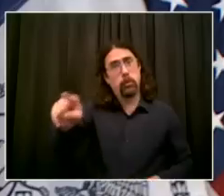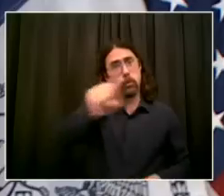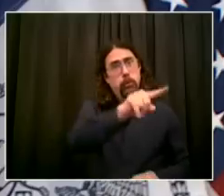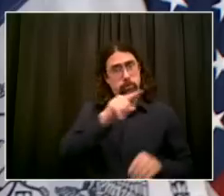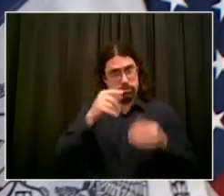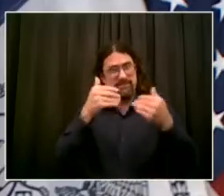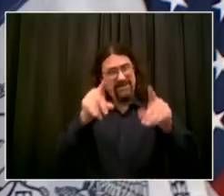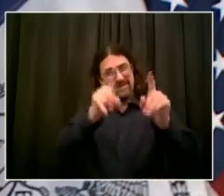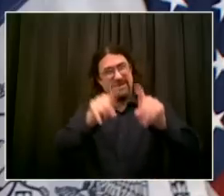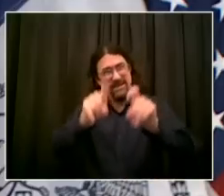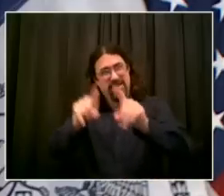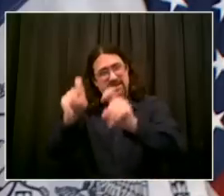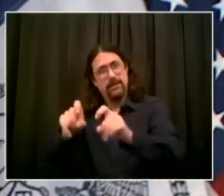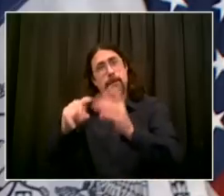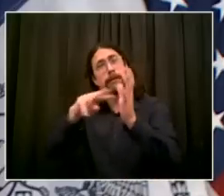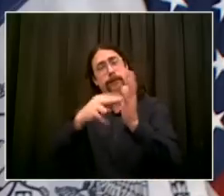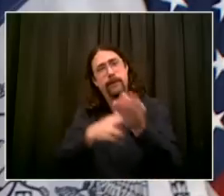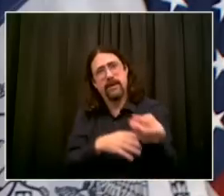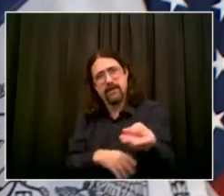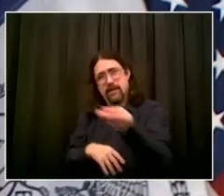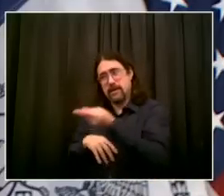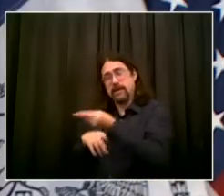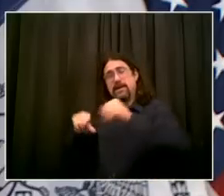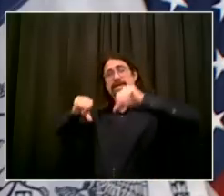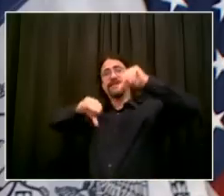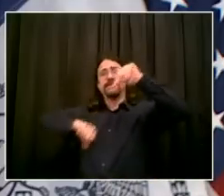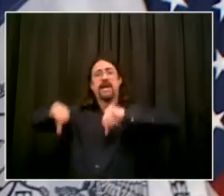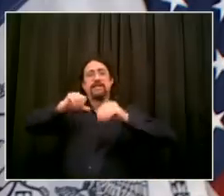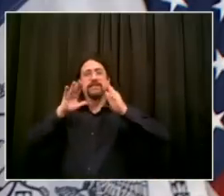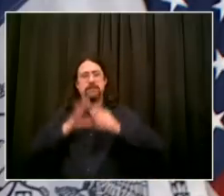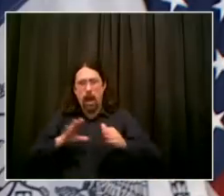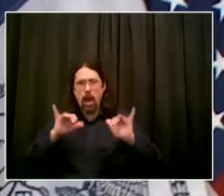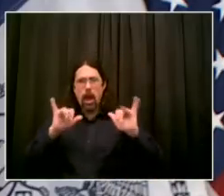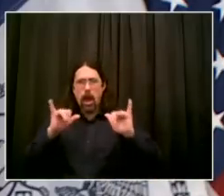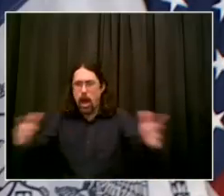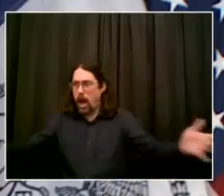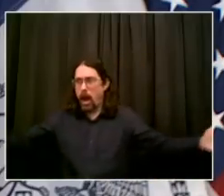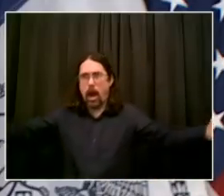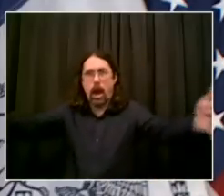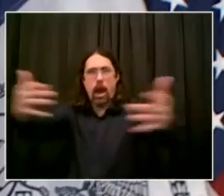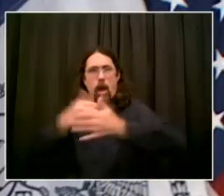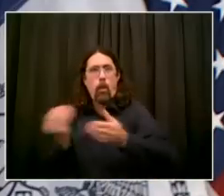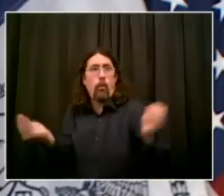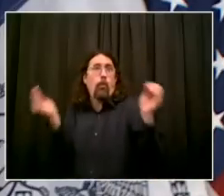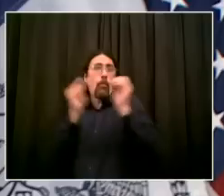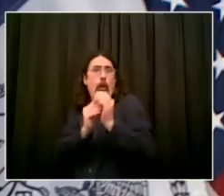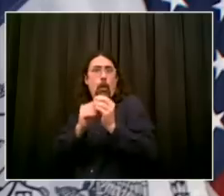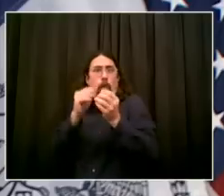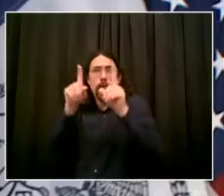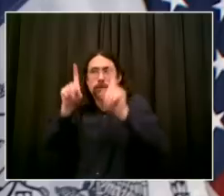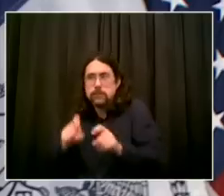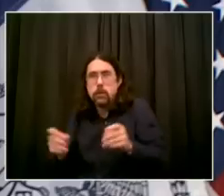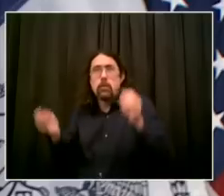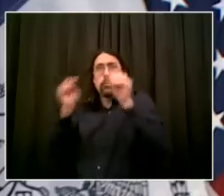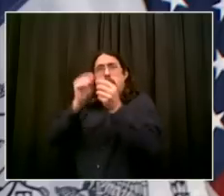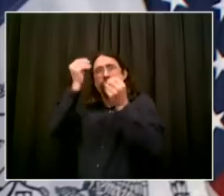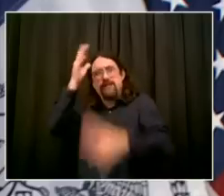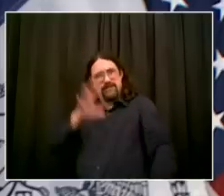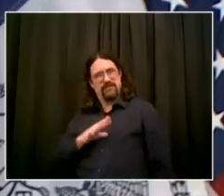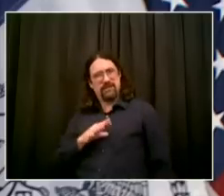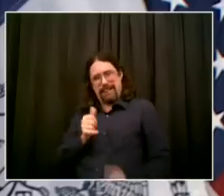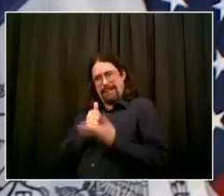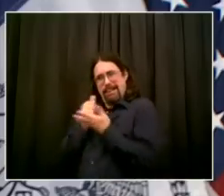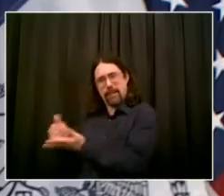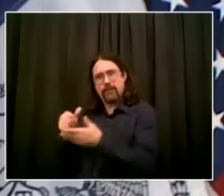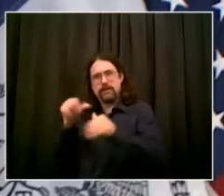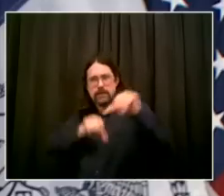it directly correlated with our ability to turn around the situation and all those months where we've kept the positivity level for this